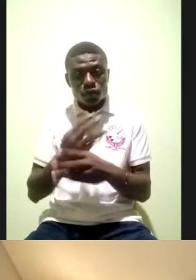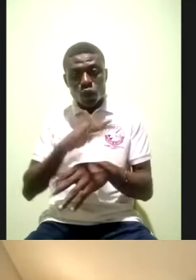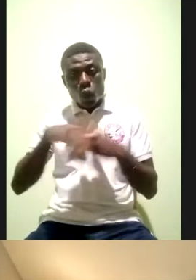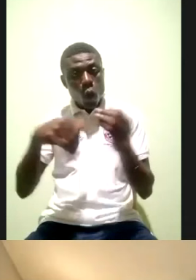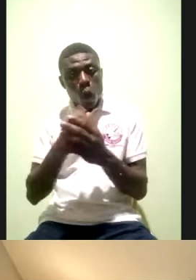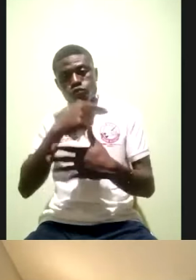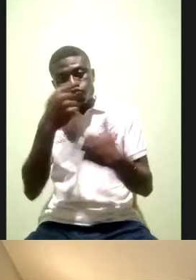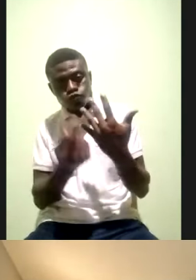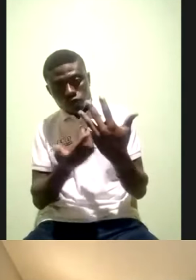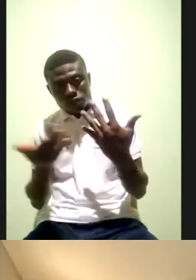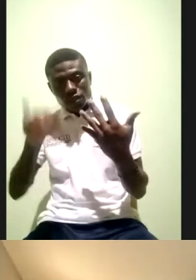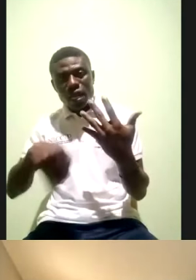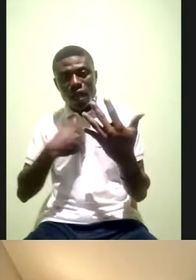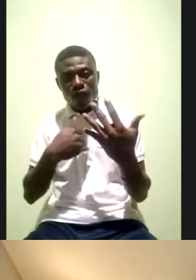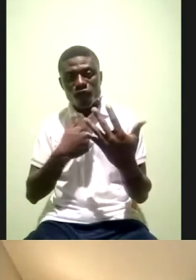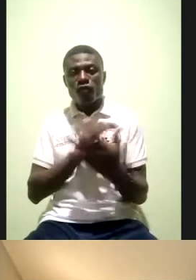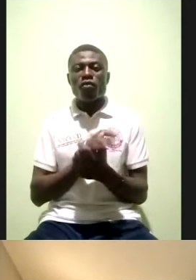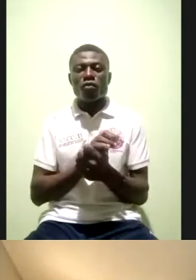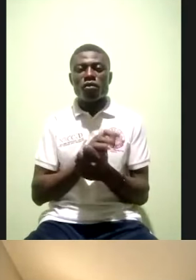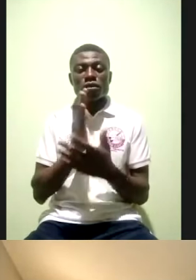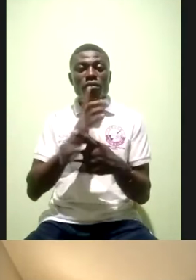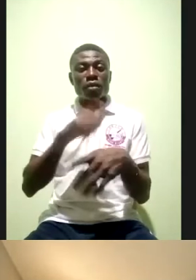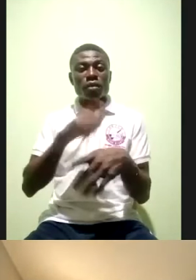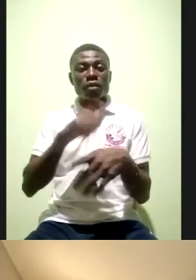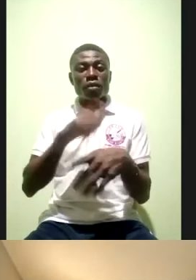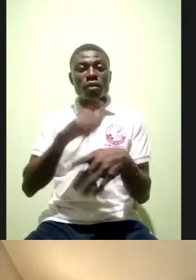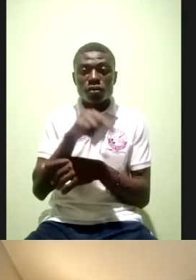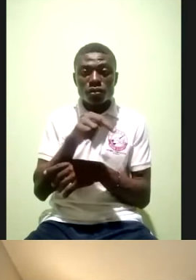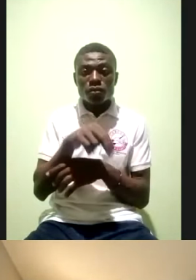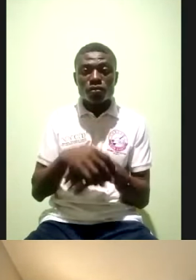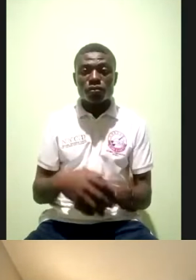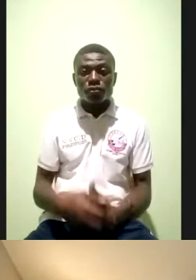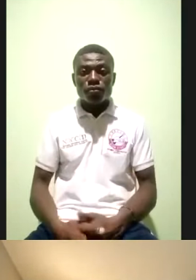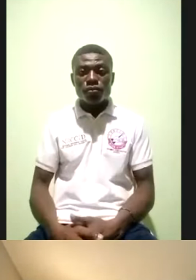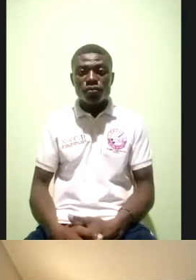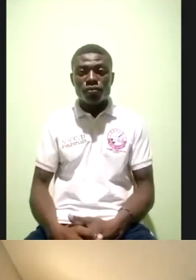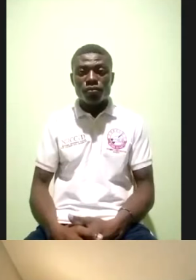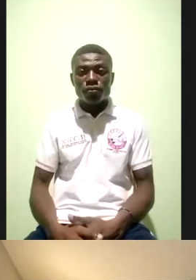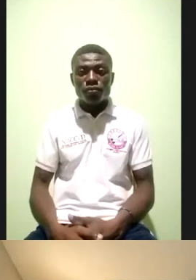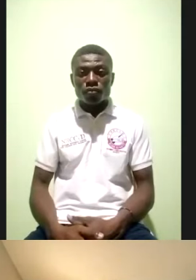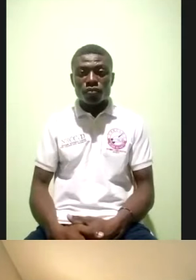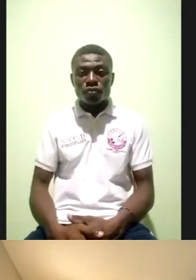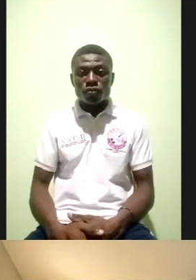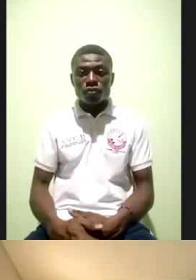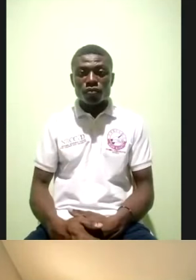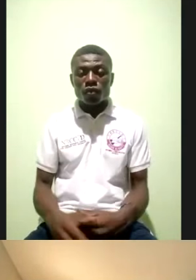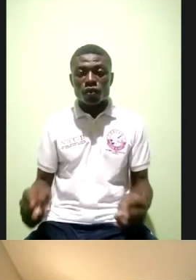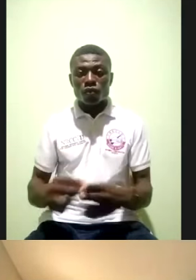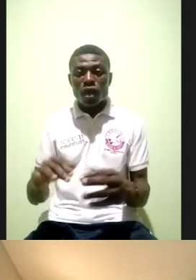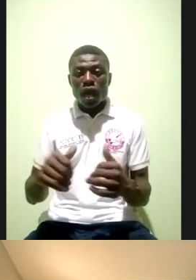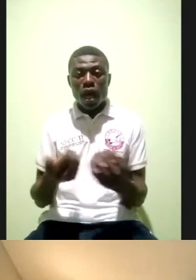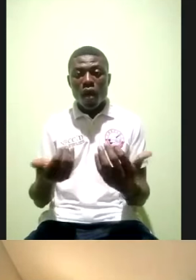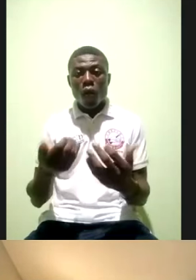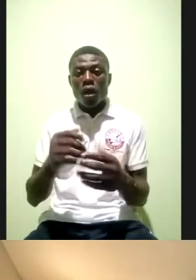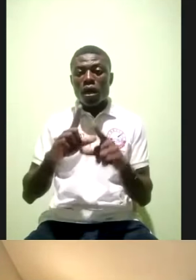with where we don't need the as such the language communication. The